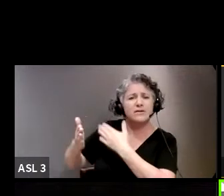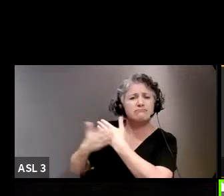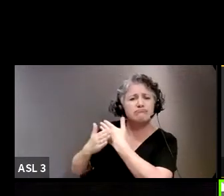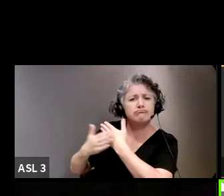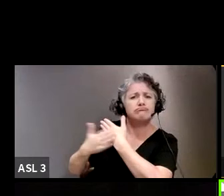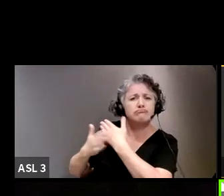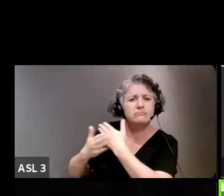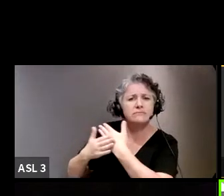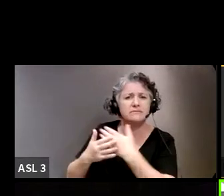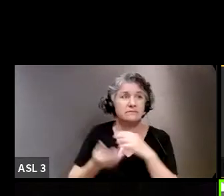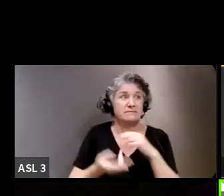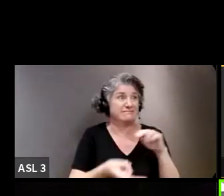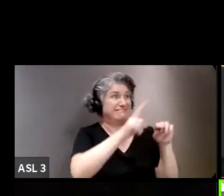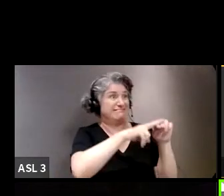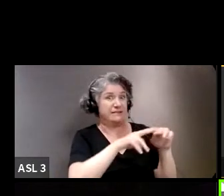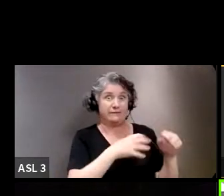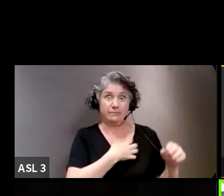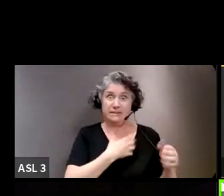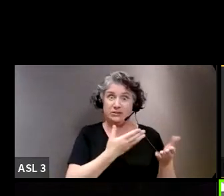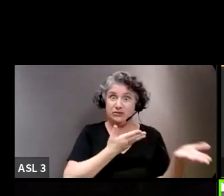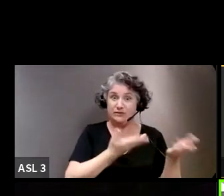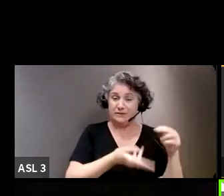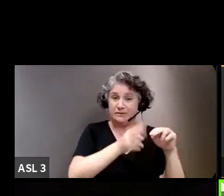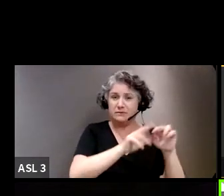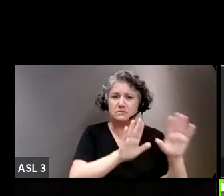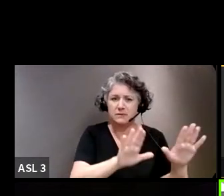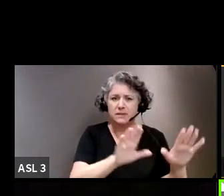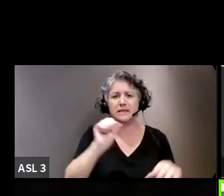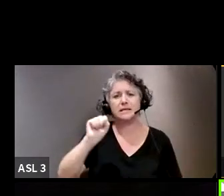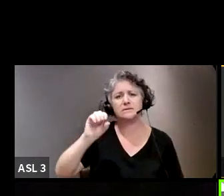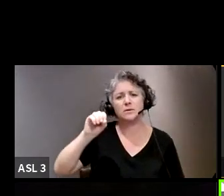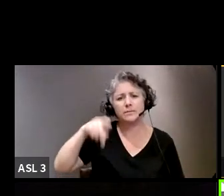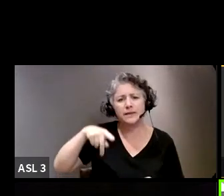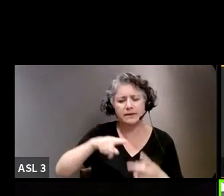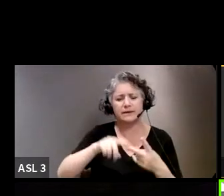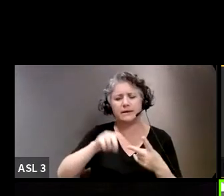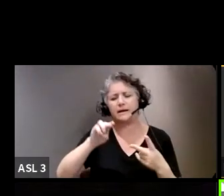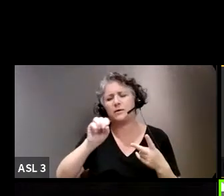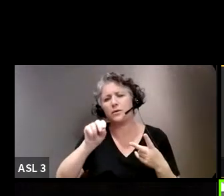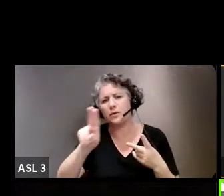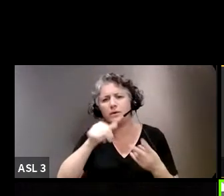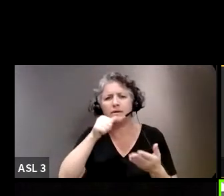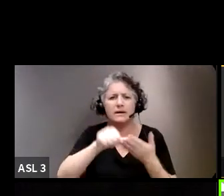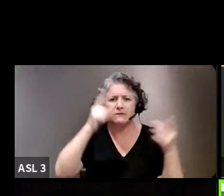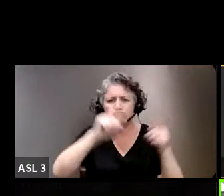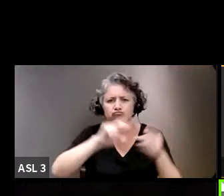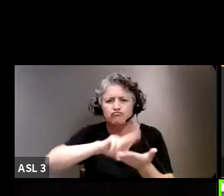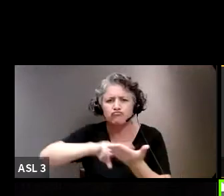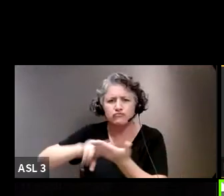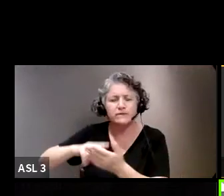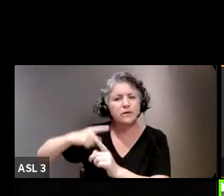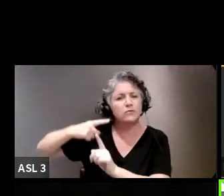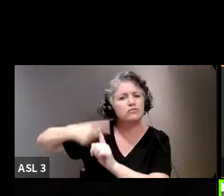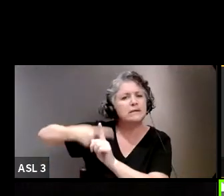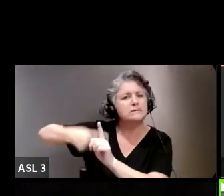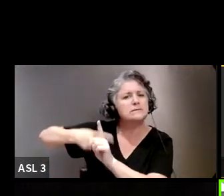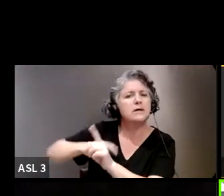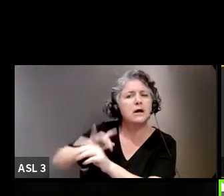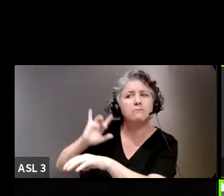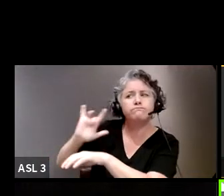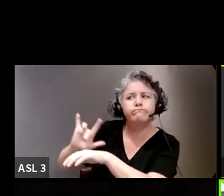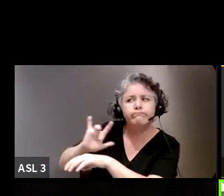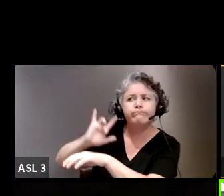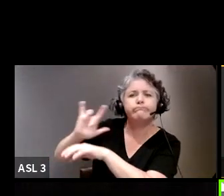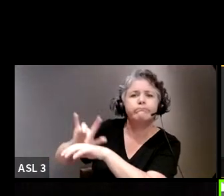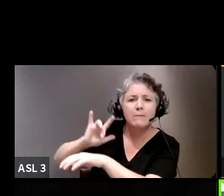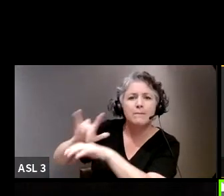policing we want to see if we can get these these sops and mou set up through uh a rented uh option rather than